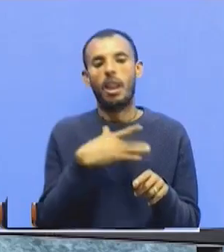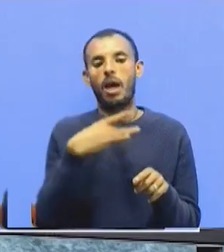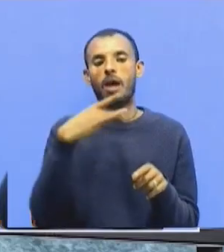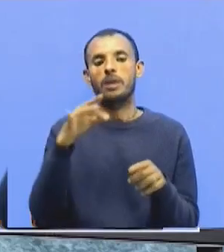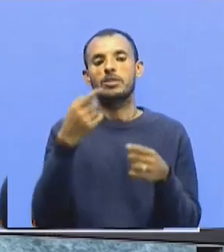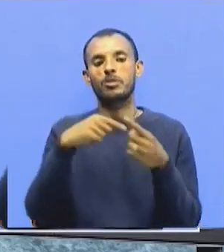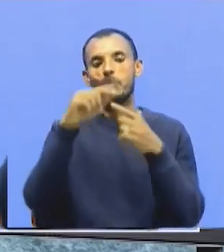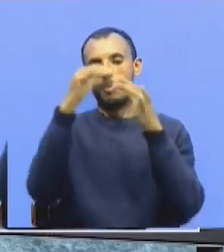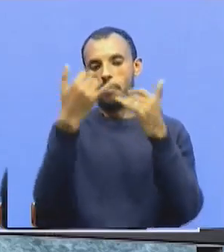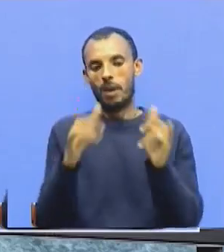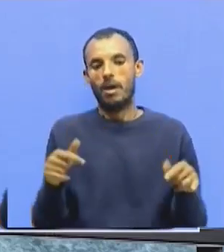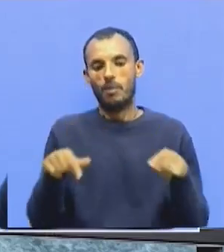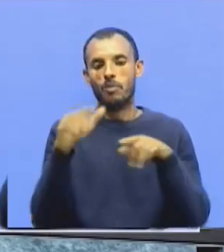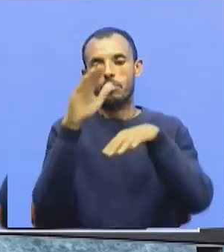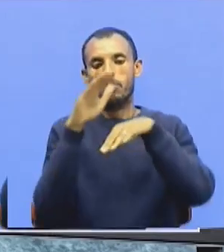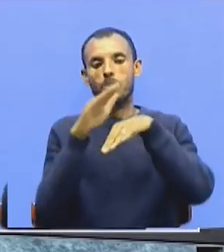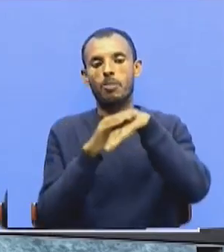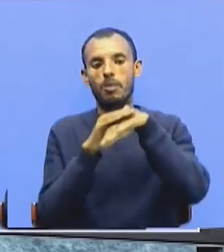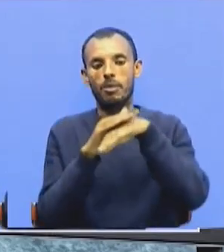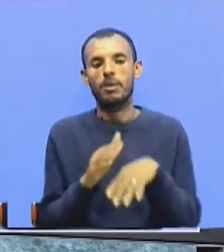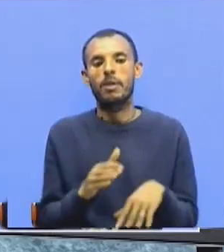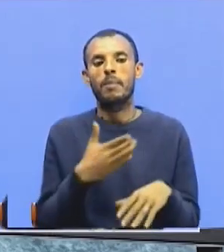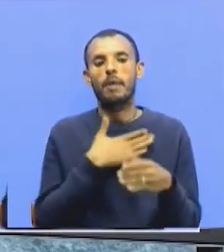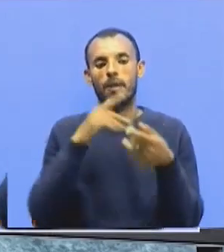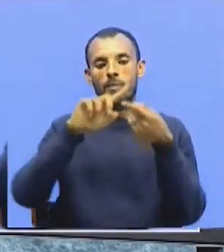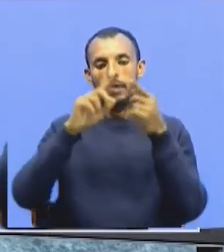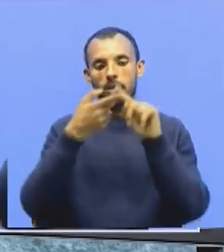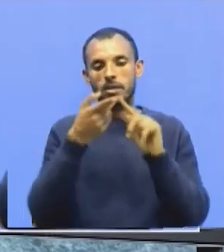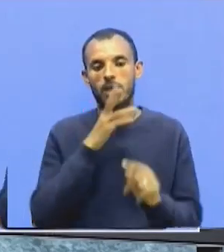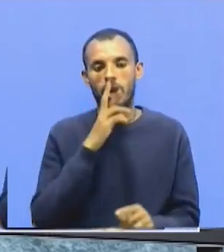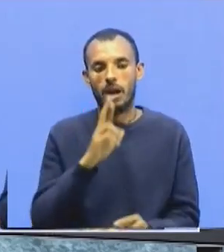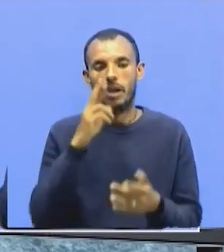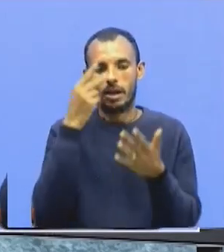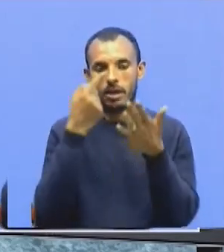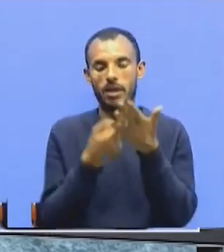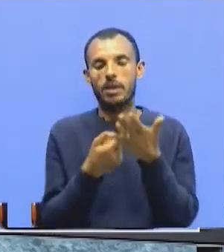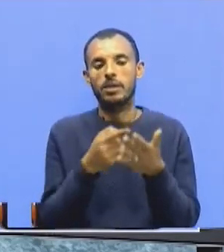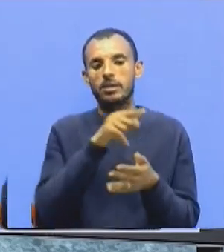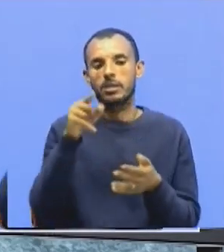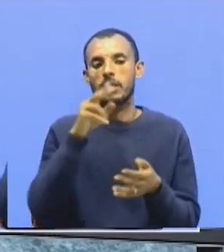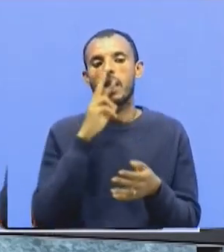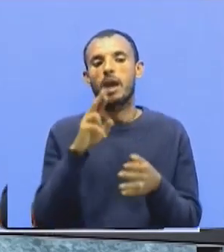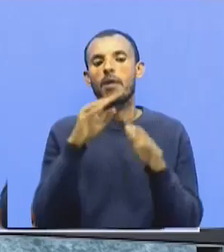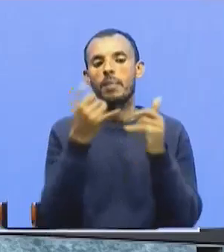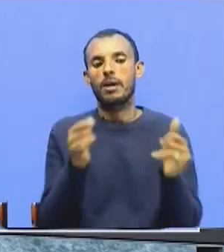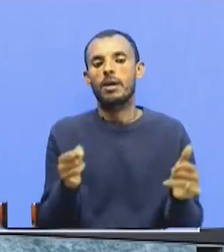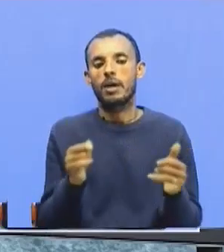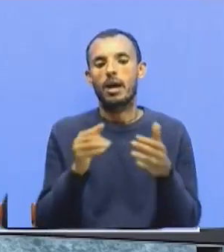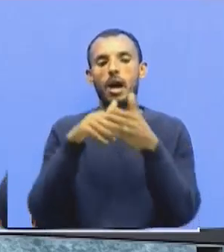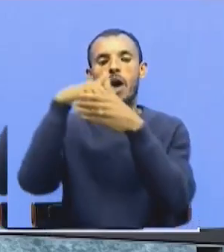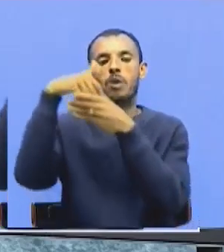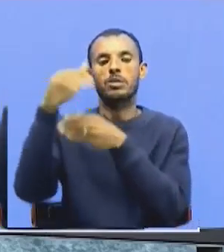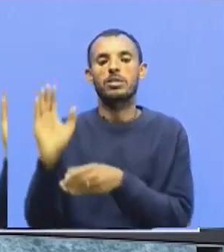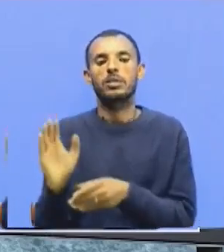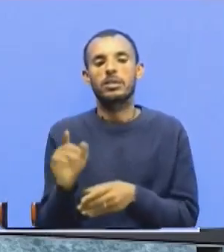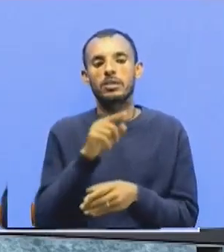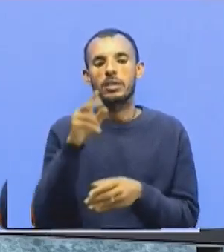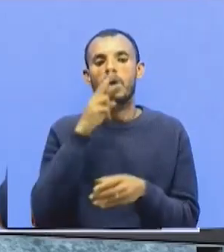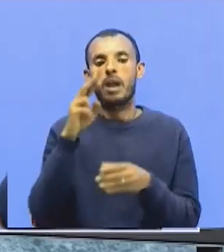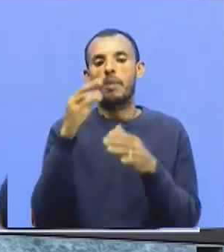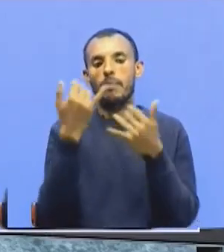to play football. My friends are here. They are playing outside. They are